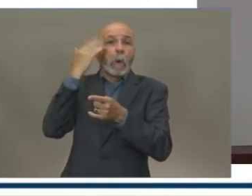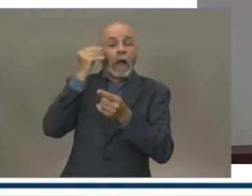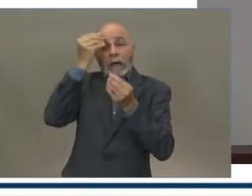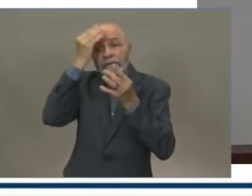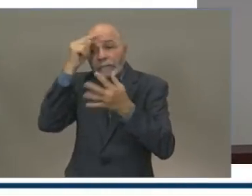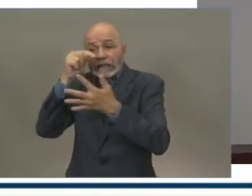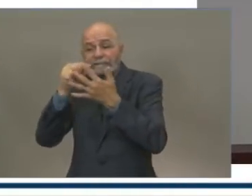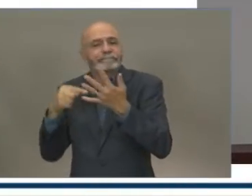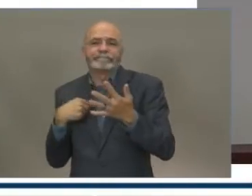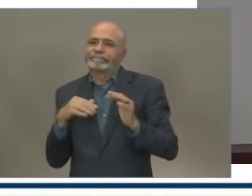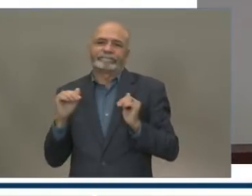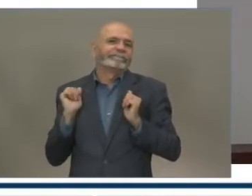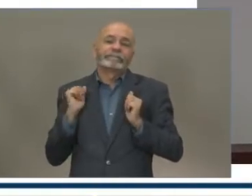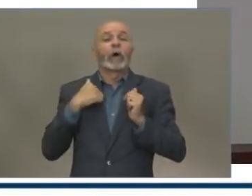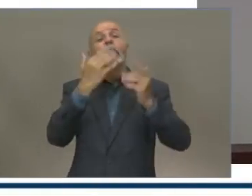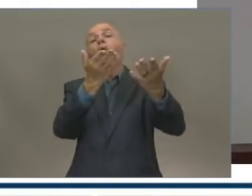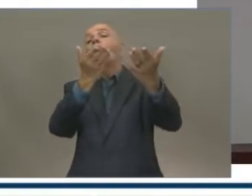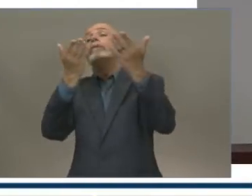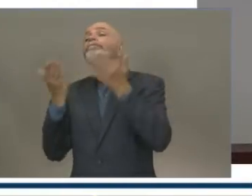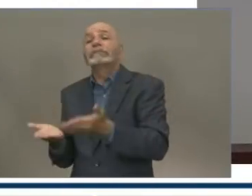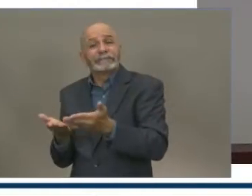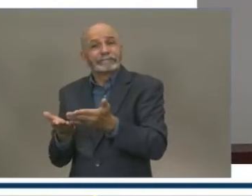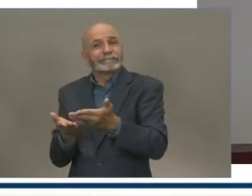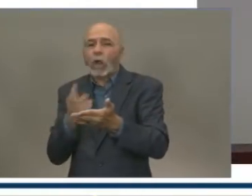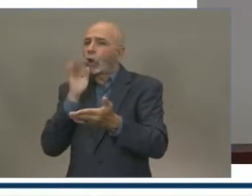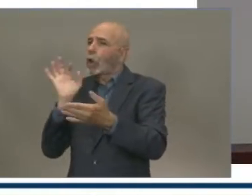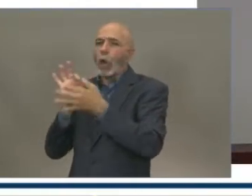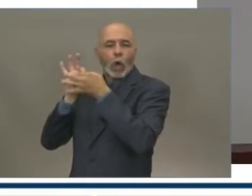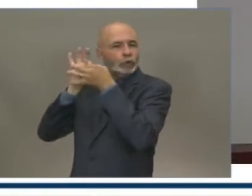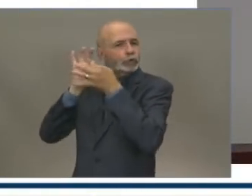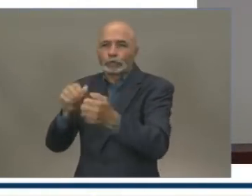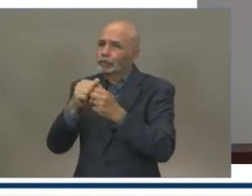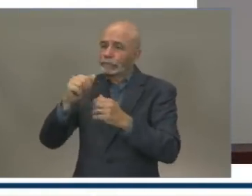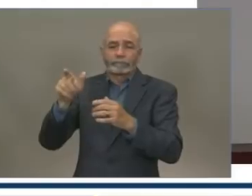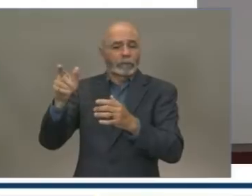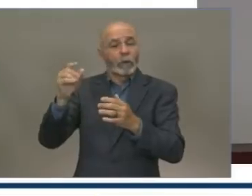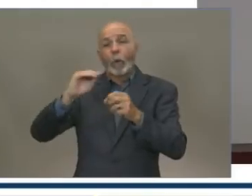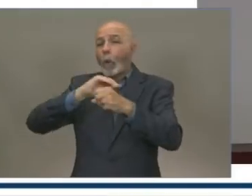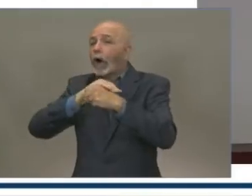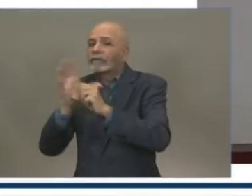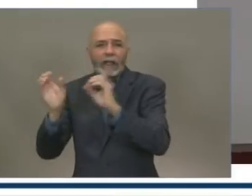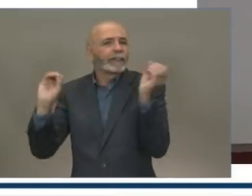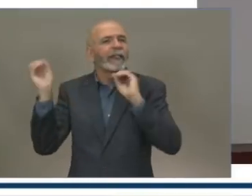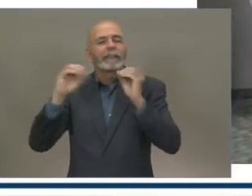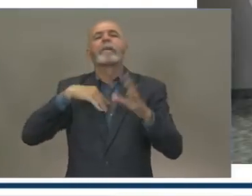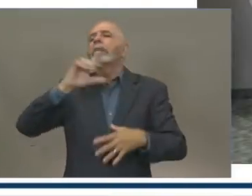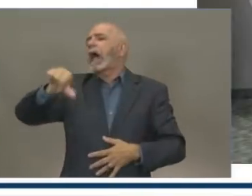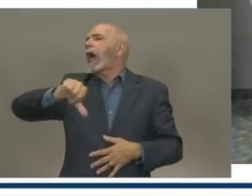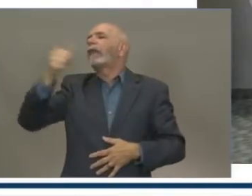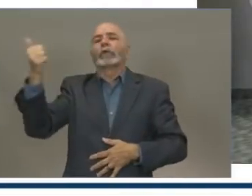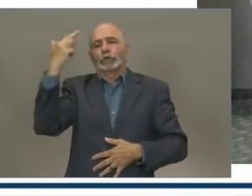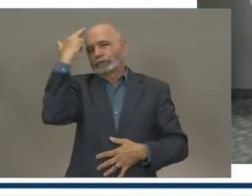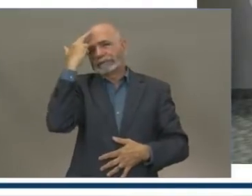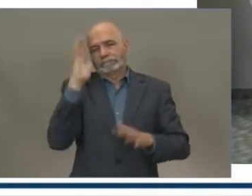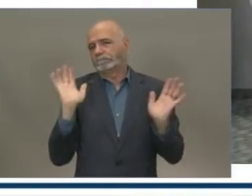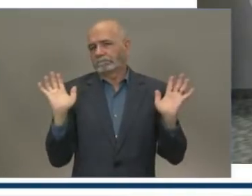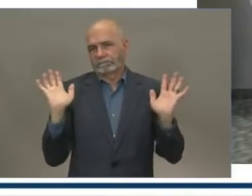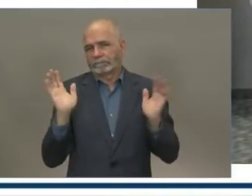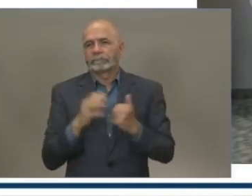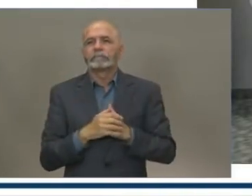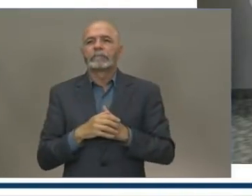were admitted for non-COVID related matters earlier in the week. Go ahead, Ian, with your